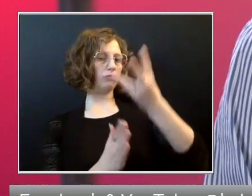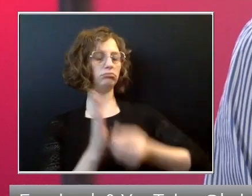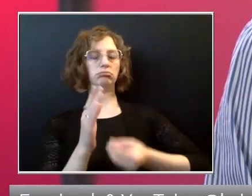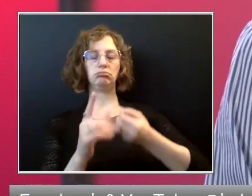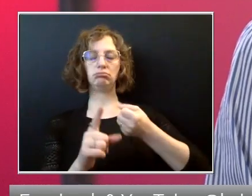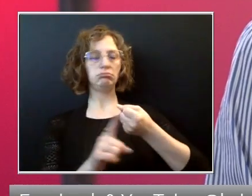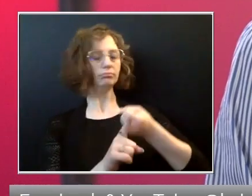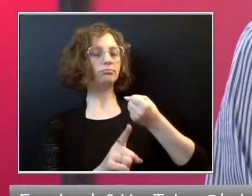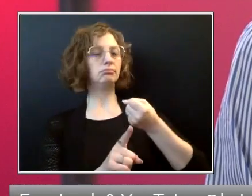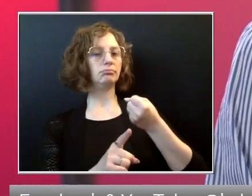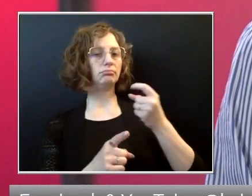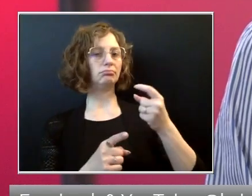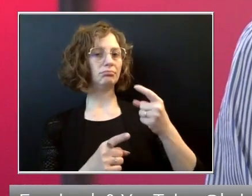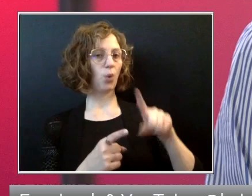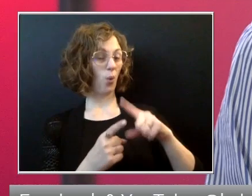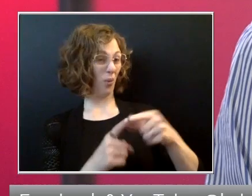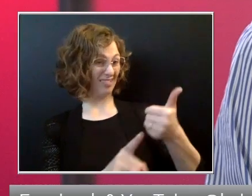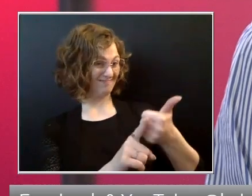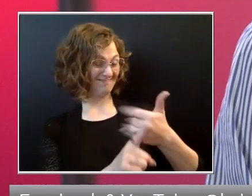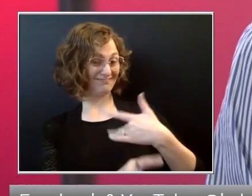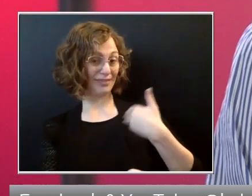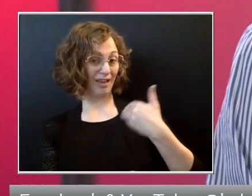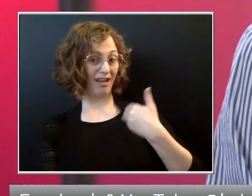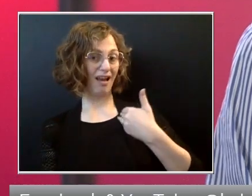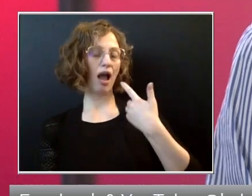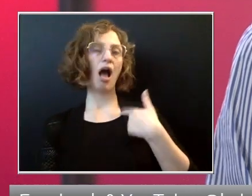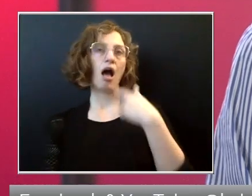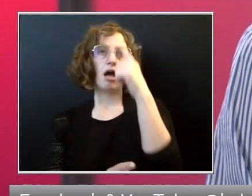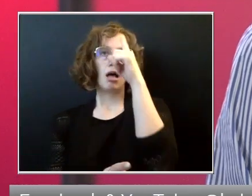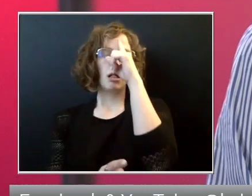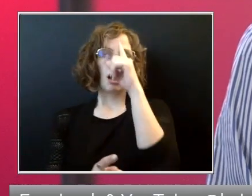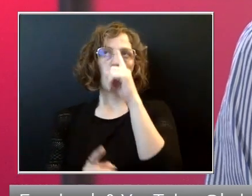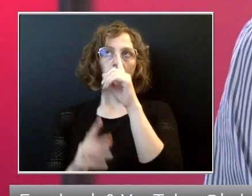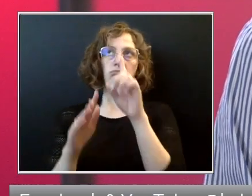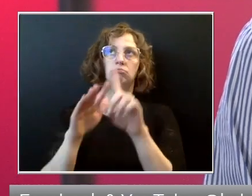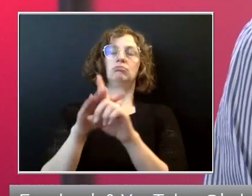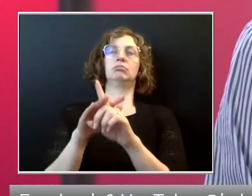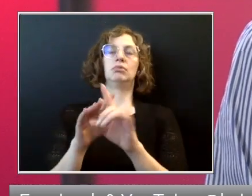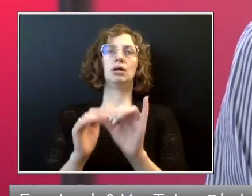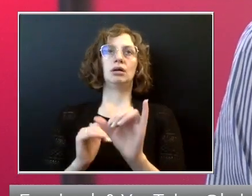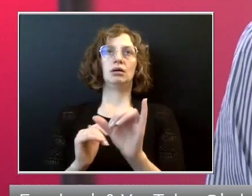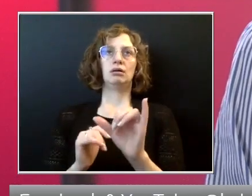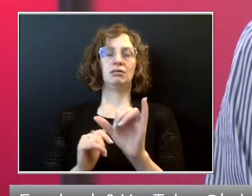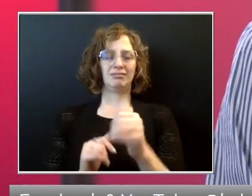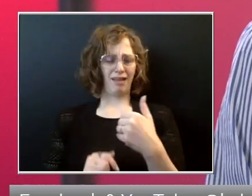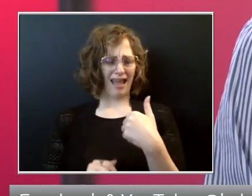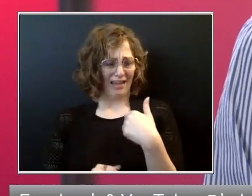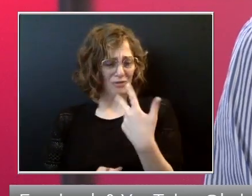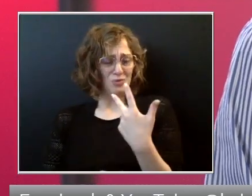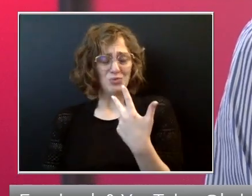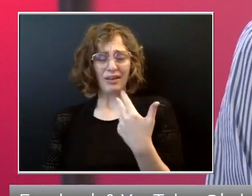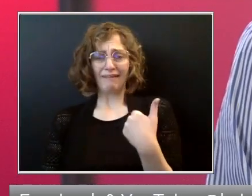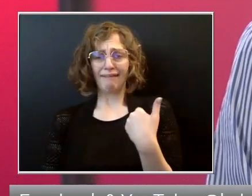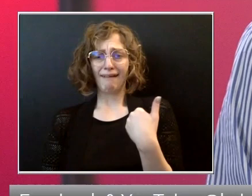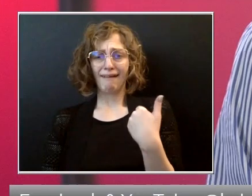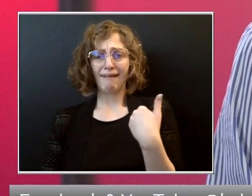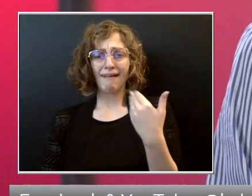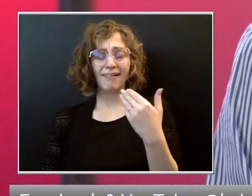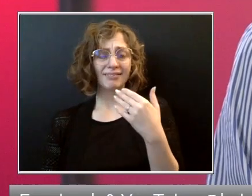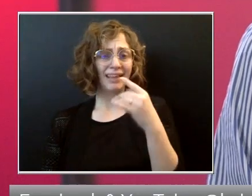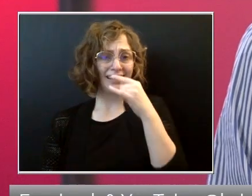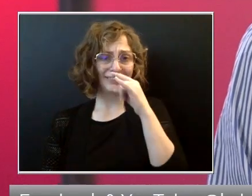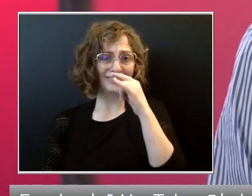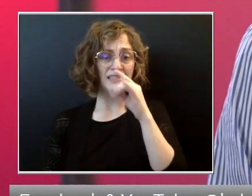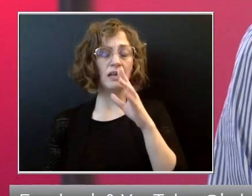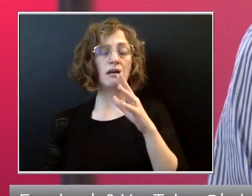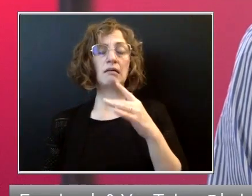That same thought came to my mind, and having 3 young toddlers, so the fear set in. But I